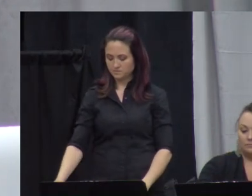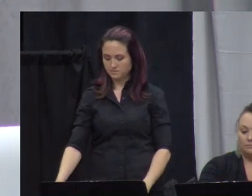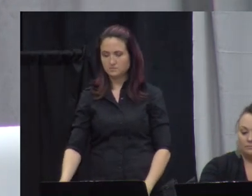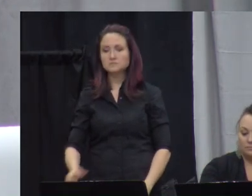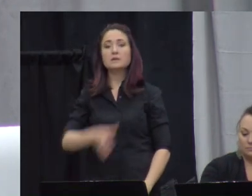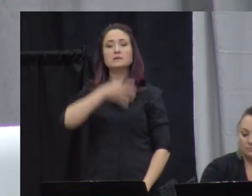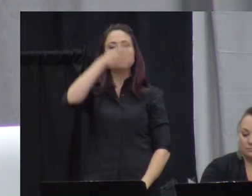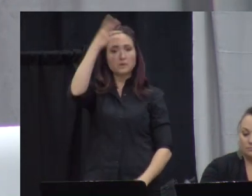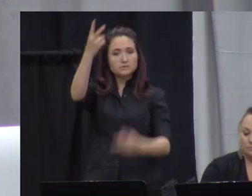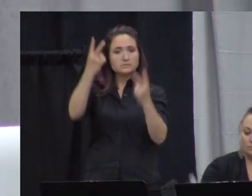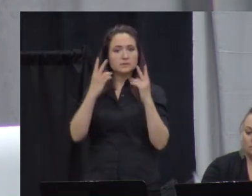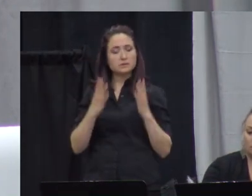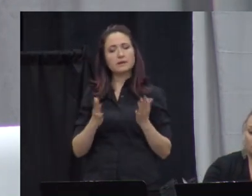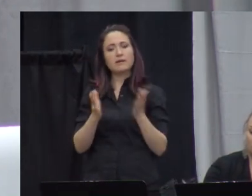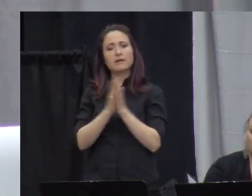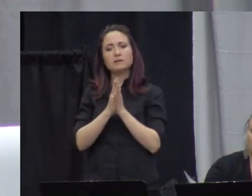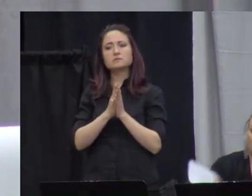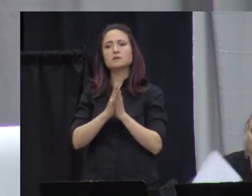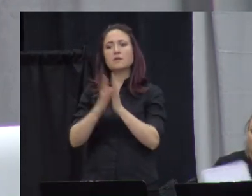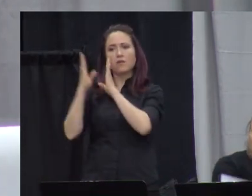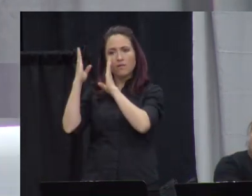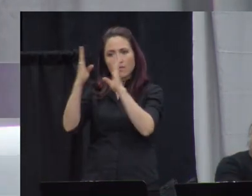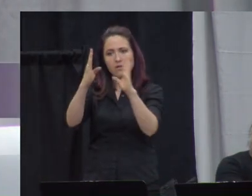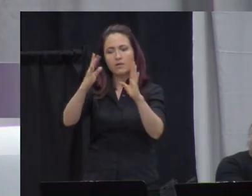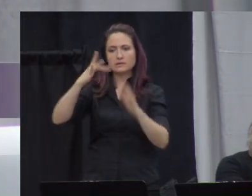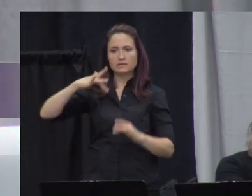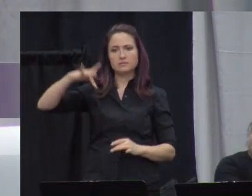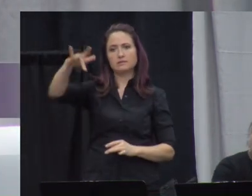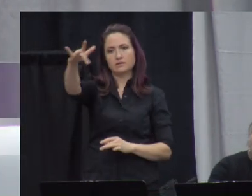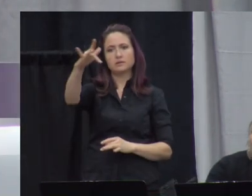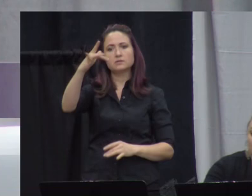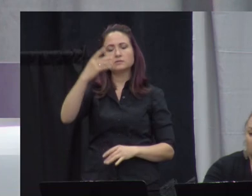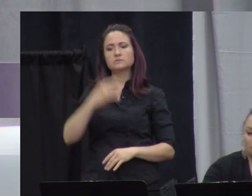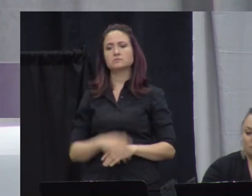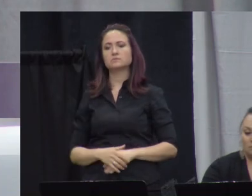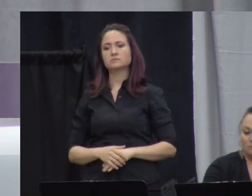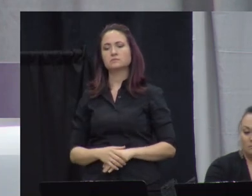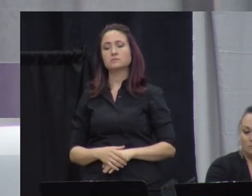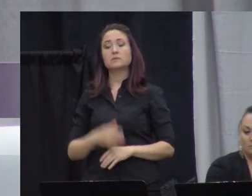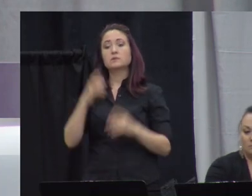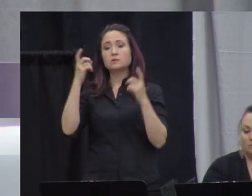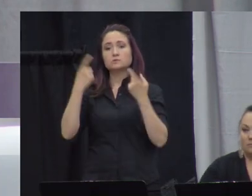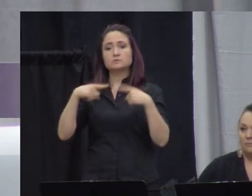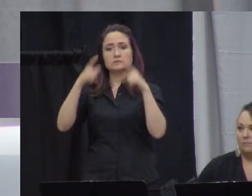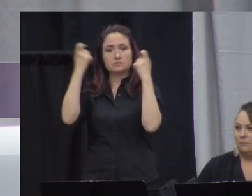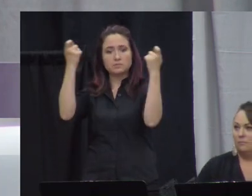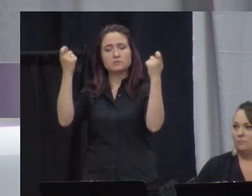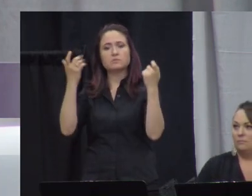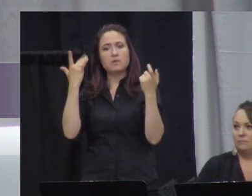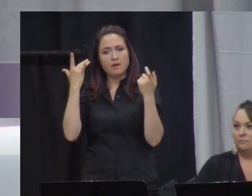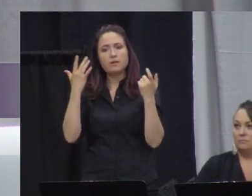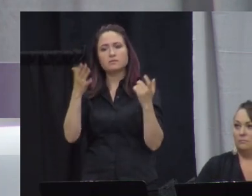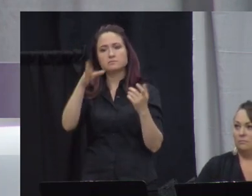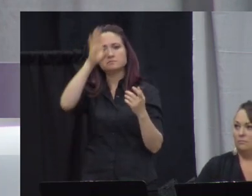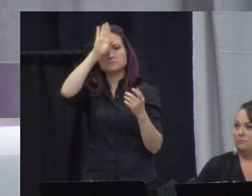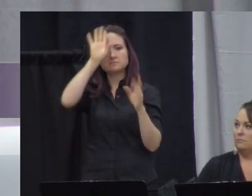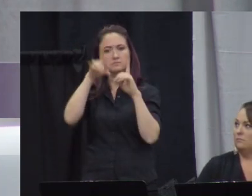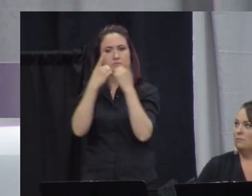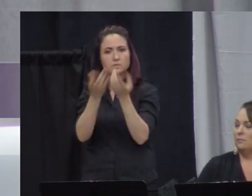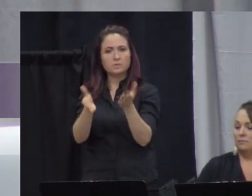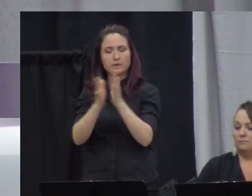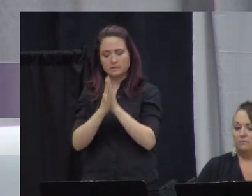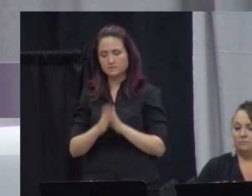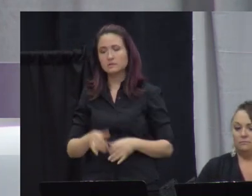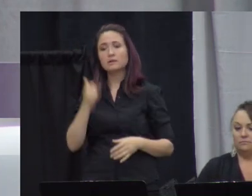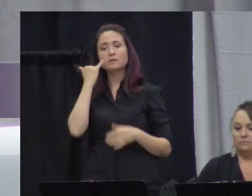Parents and guests are asked to keep all aisles clear during the entire ceremony. This is by request of the fire department. Those wishing to